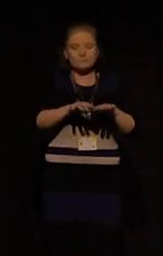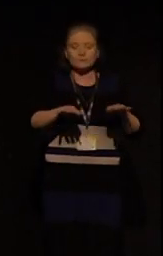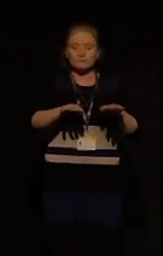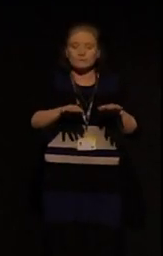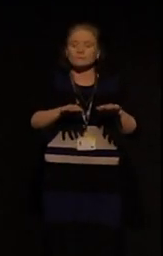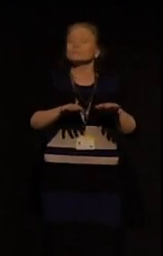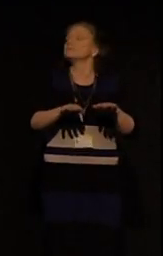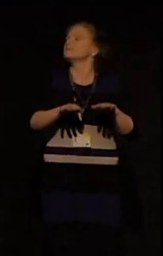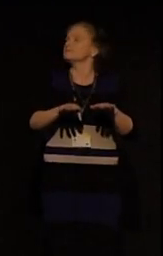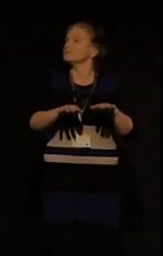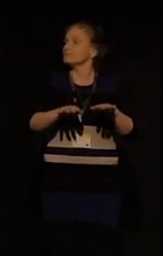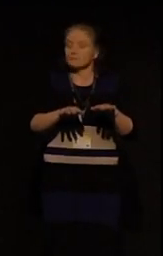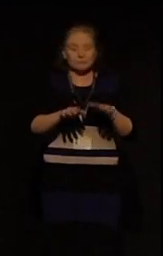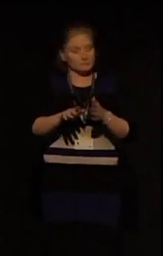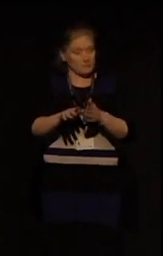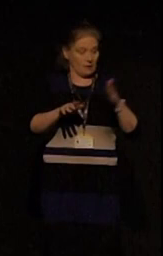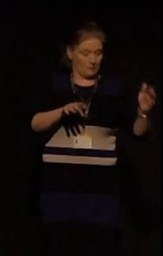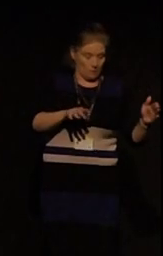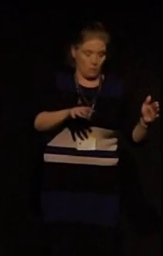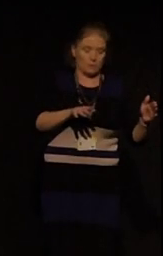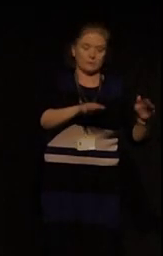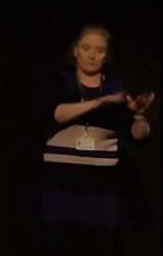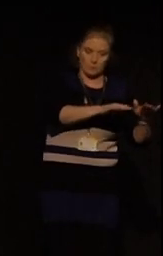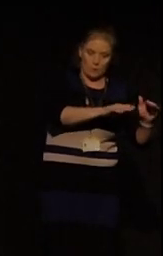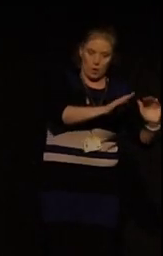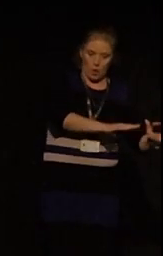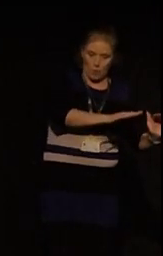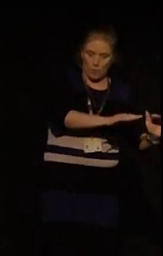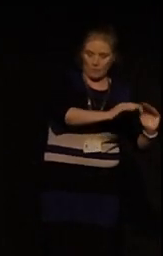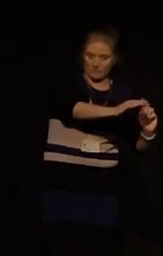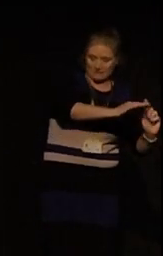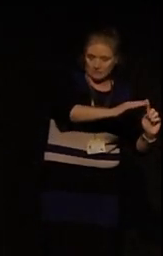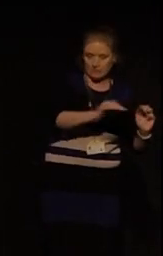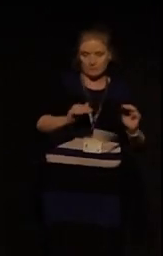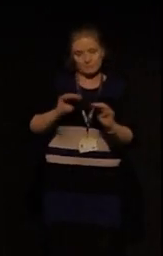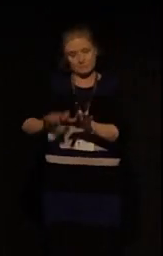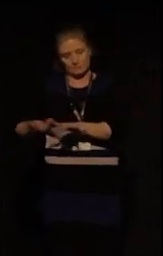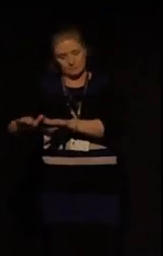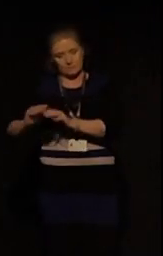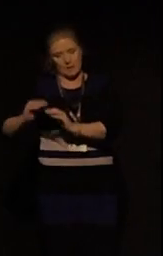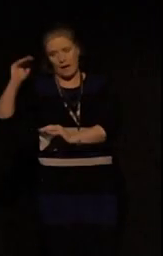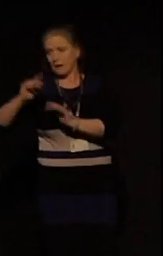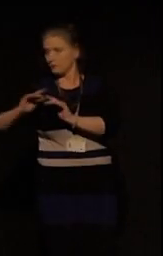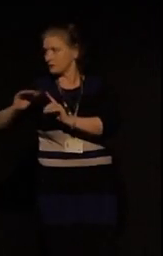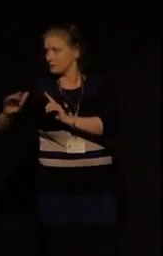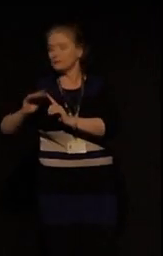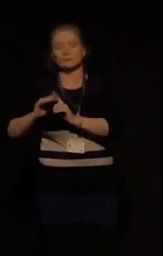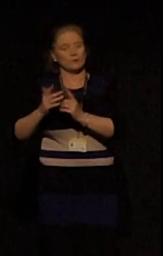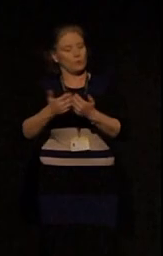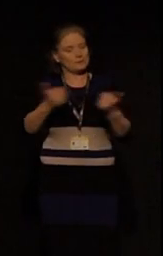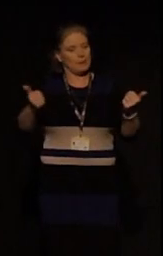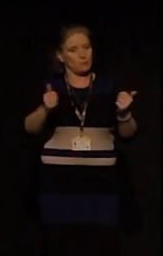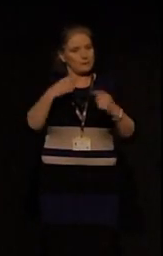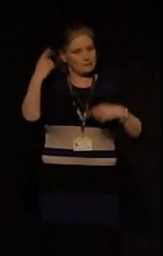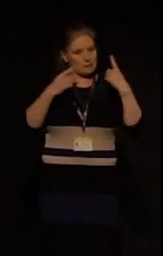sounds are on the left side of the piano, high sounds are on the right. So this structure helps to separate the sounds into its